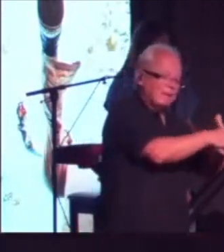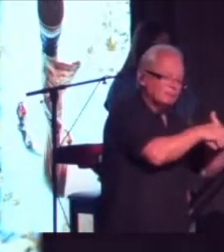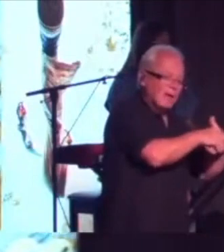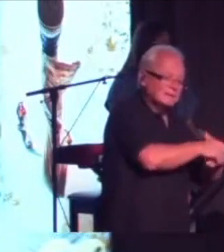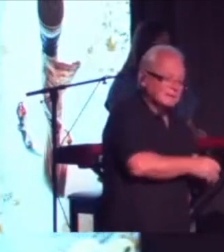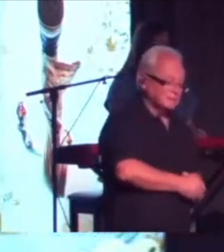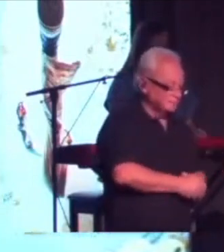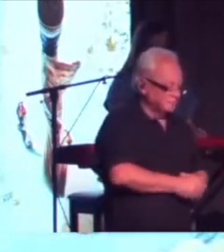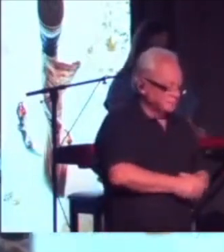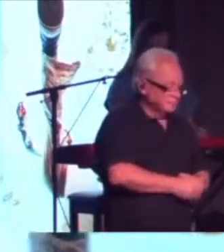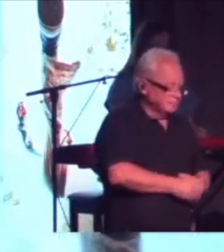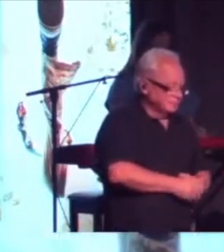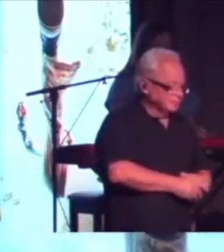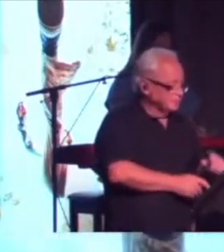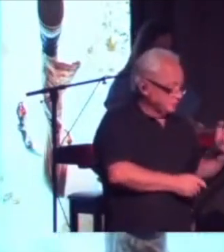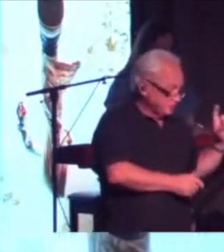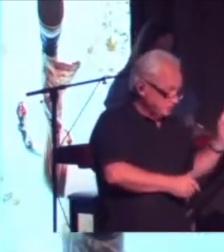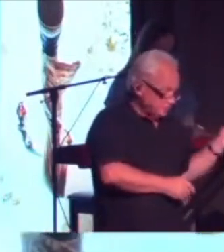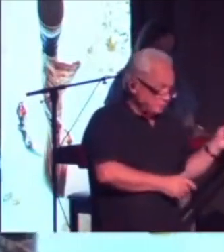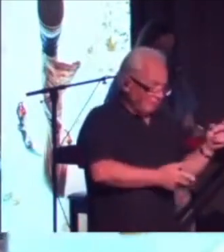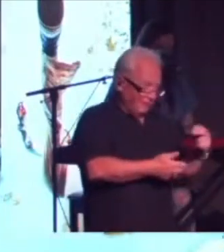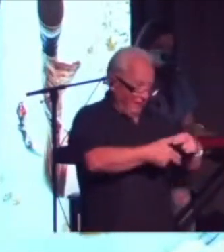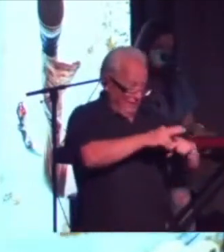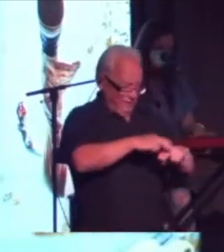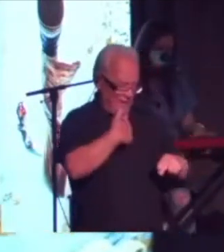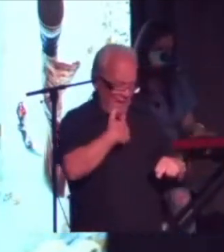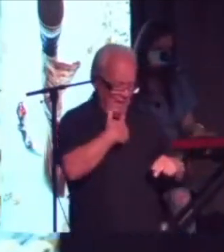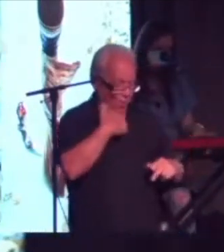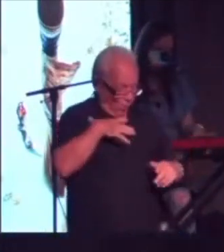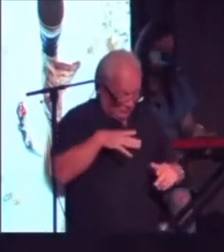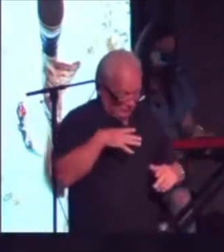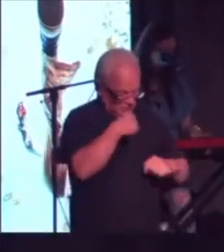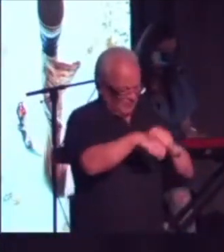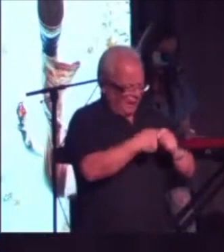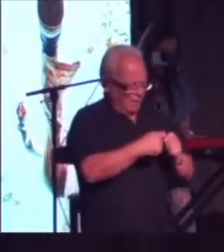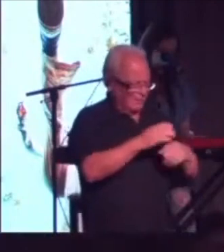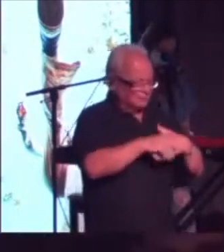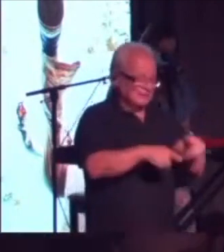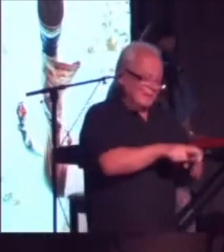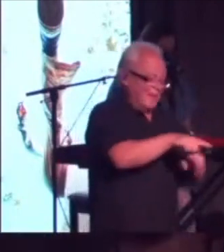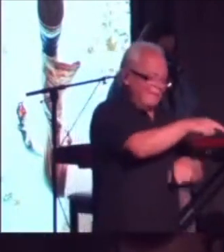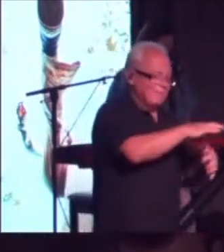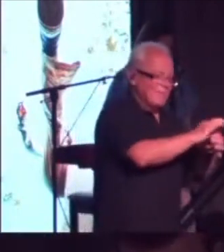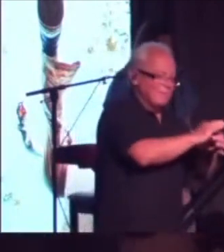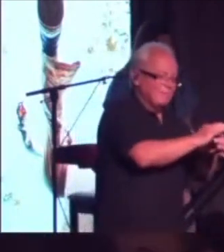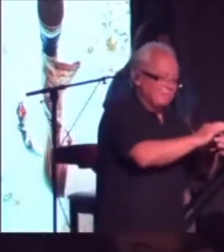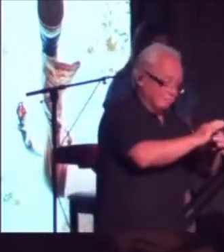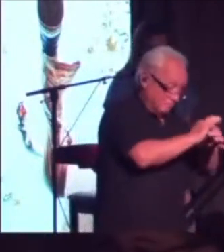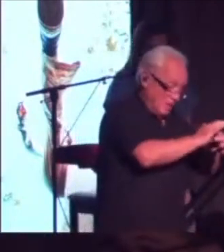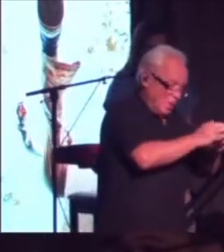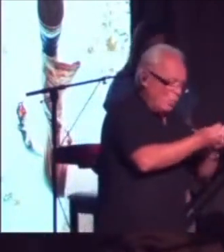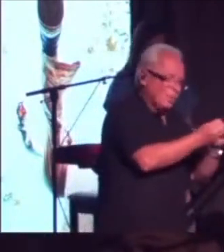remotest chance of being a friend like that is because of Jesus Christ. I said a few